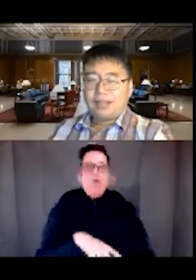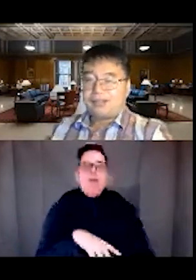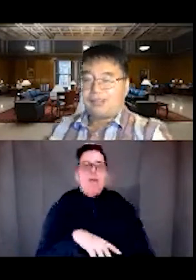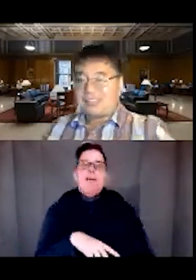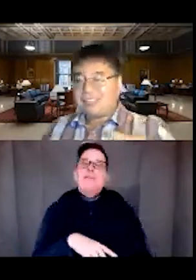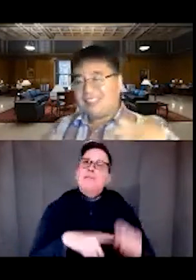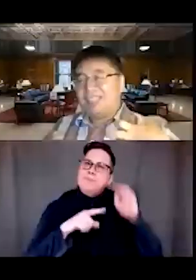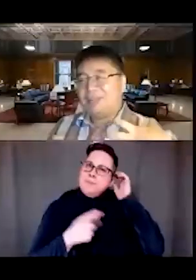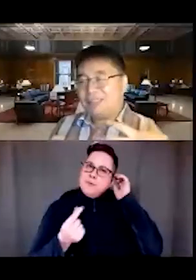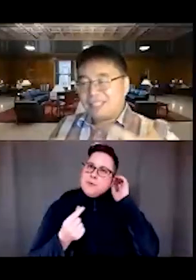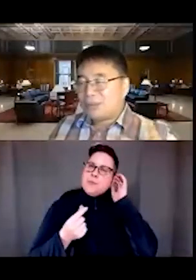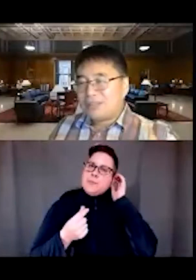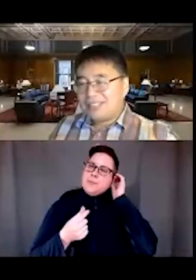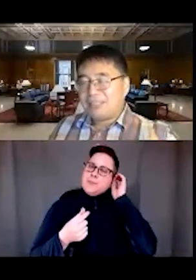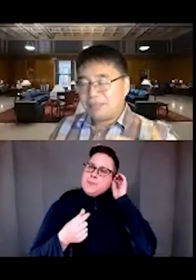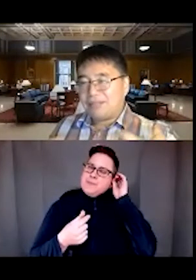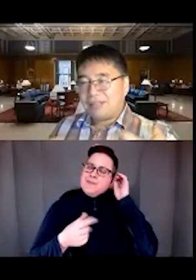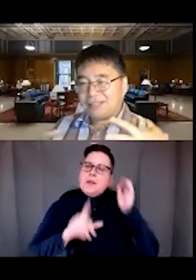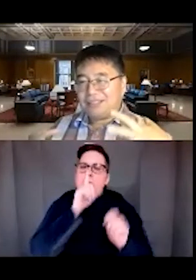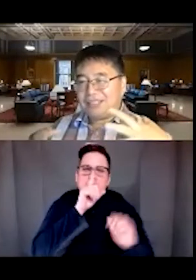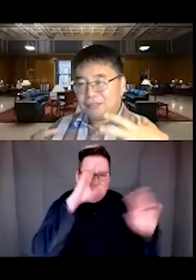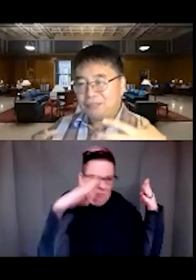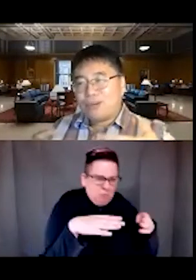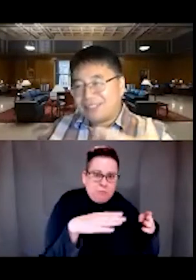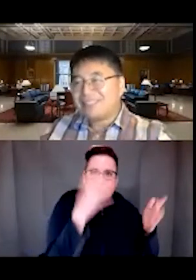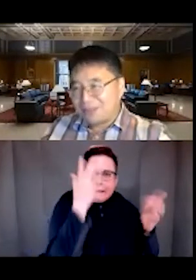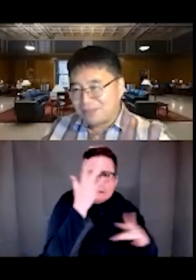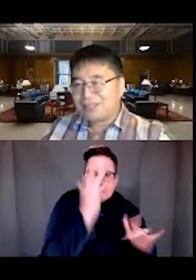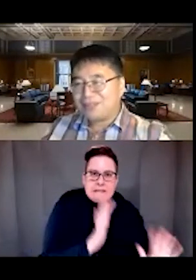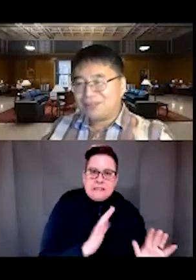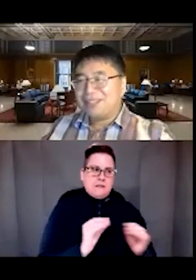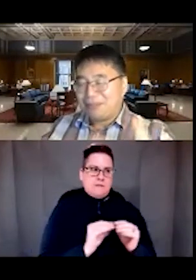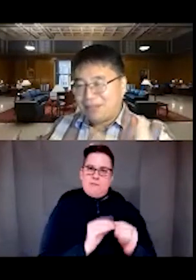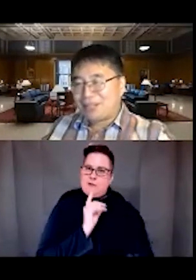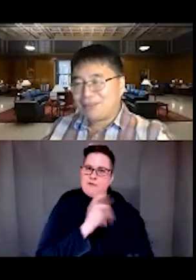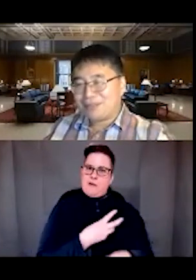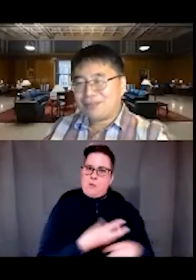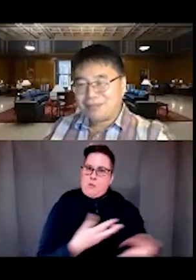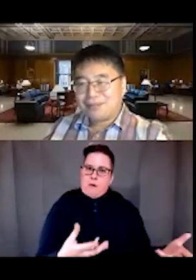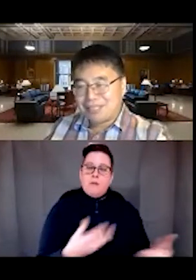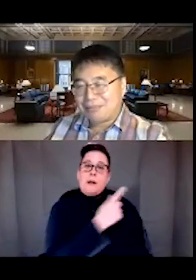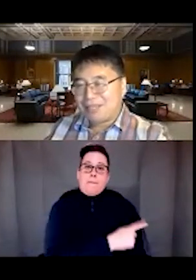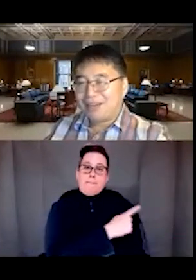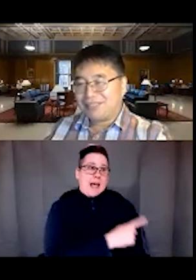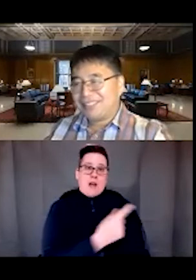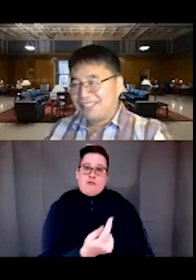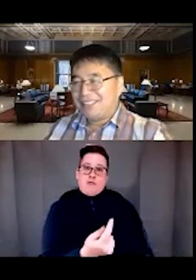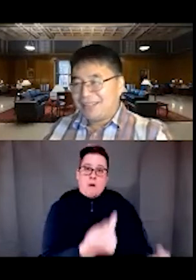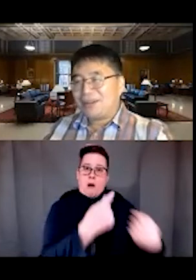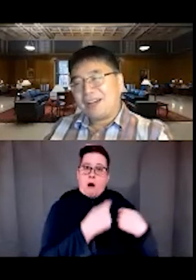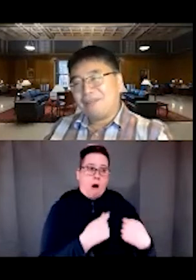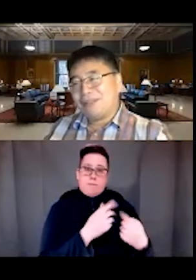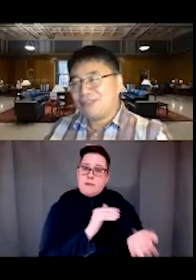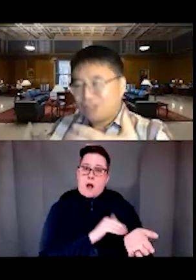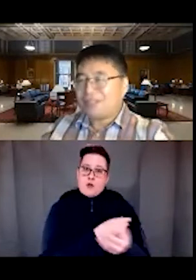So what it does is that it's not so disease specific. It's more realistic, right? So the patient comes into a PCP office, they